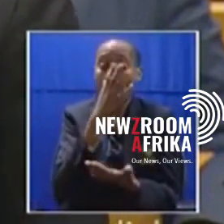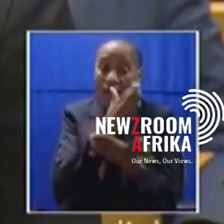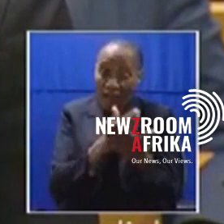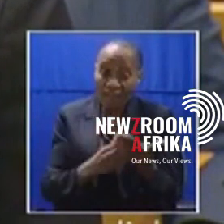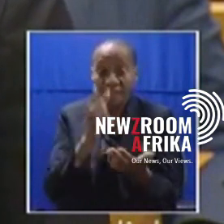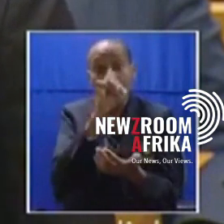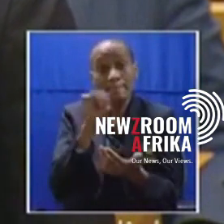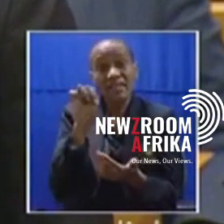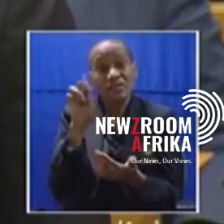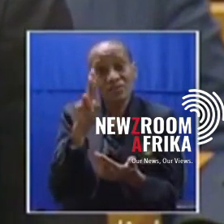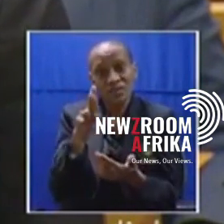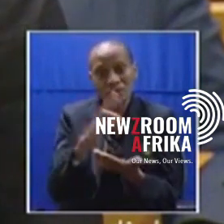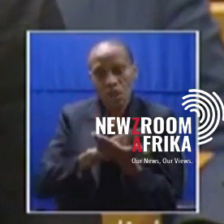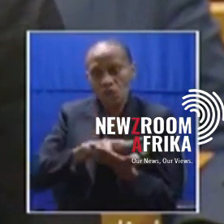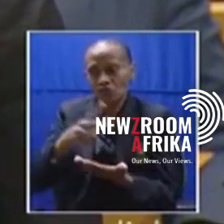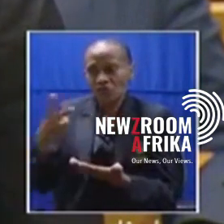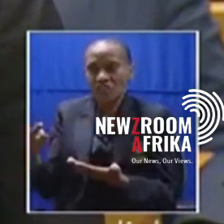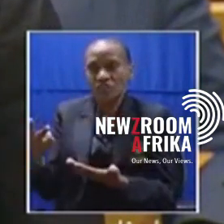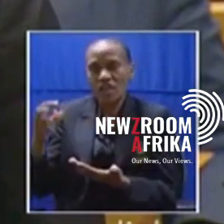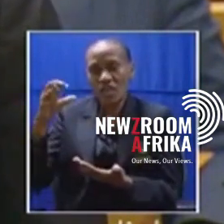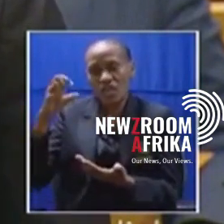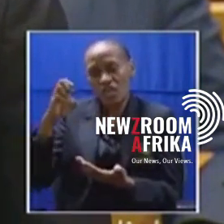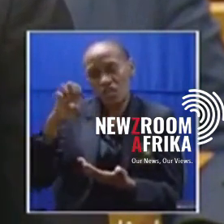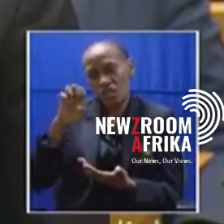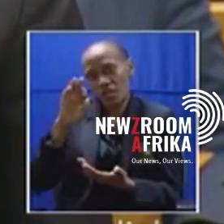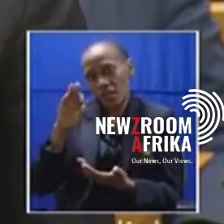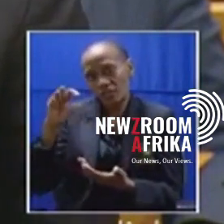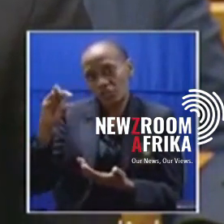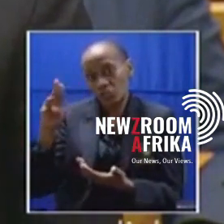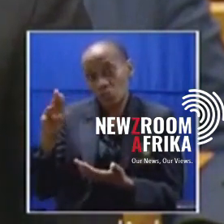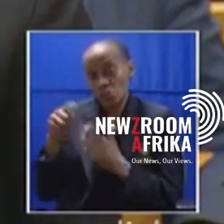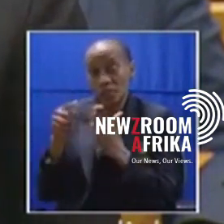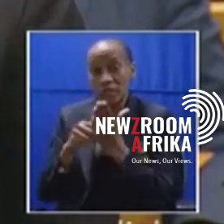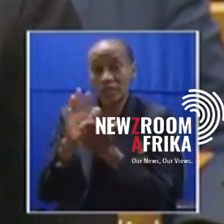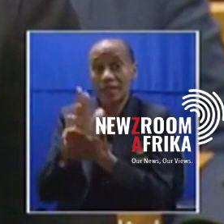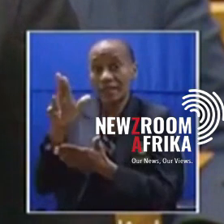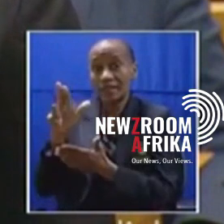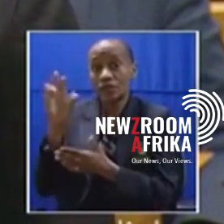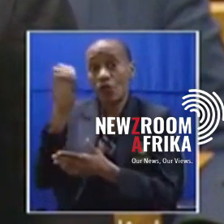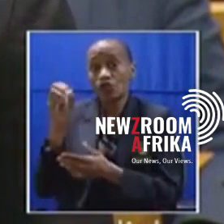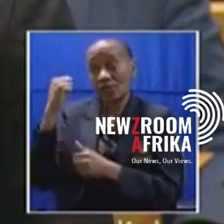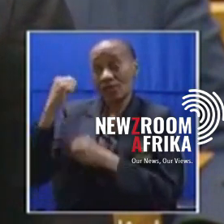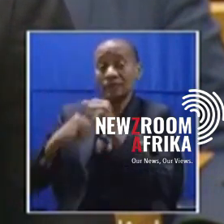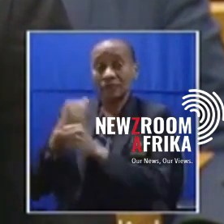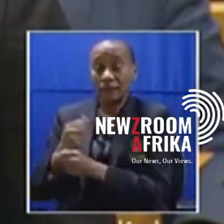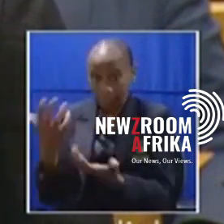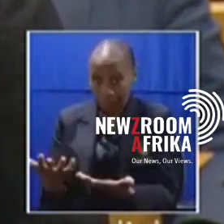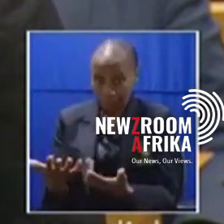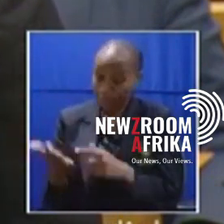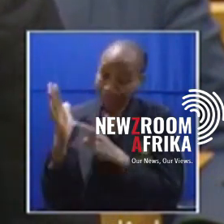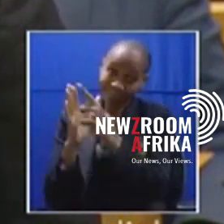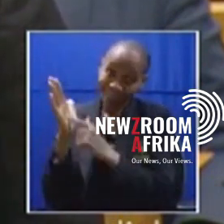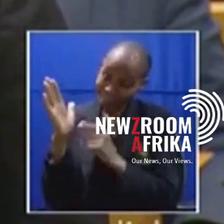to a trust account called EFG2 on the 18th of October last year. This